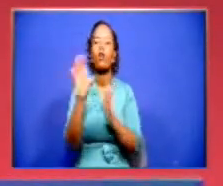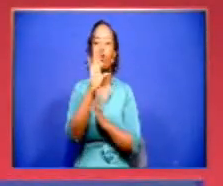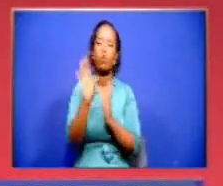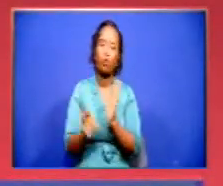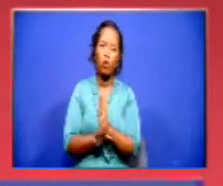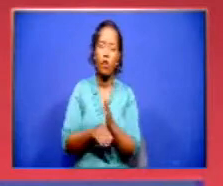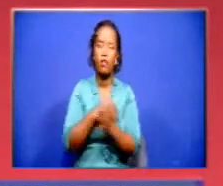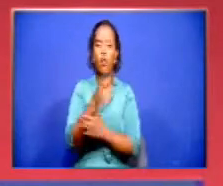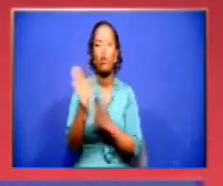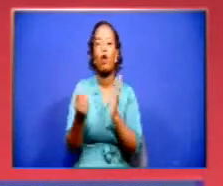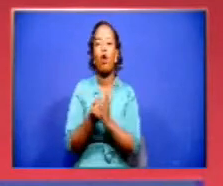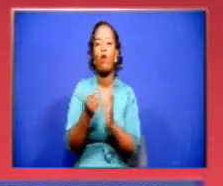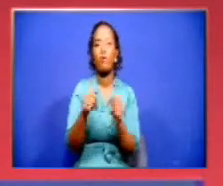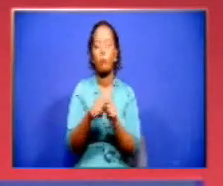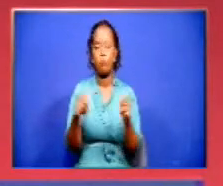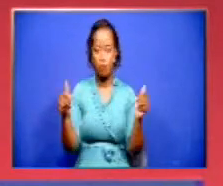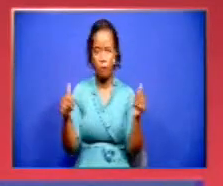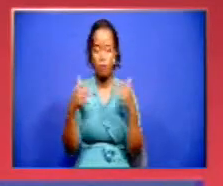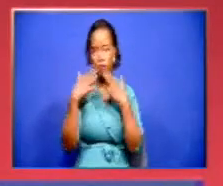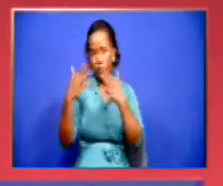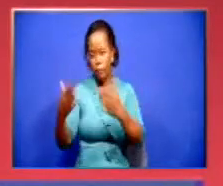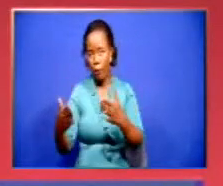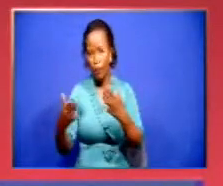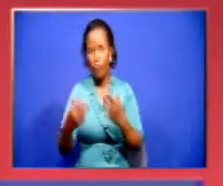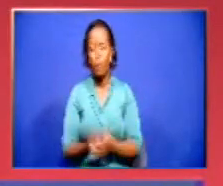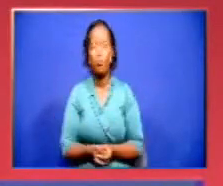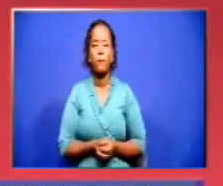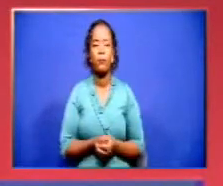constitutionalizing constitutionalism. Thank you.